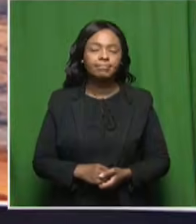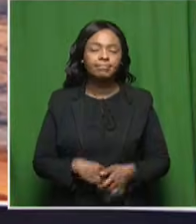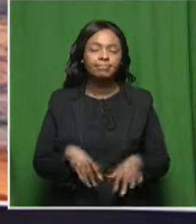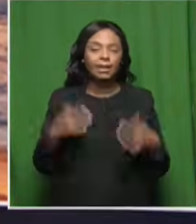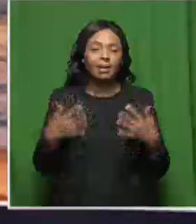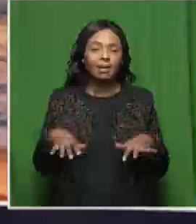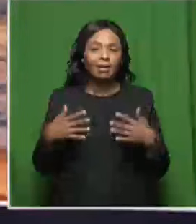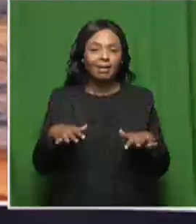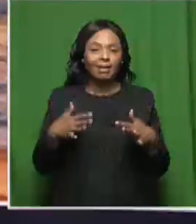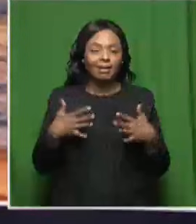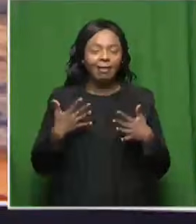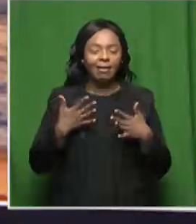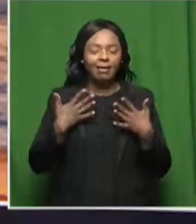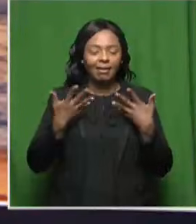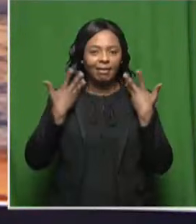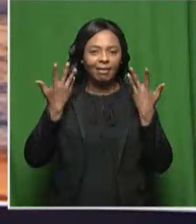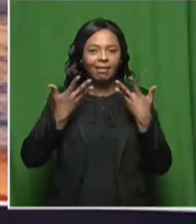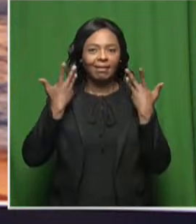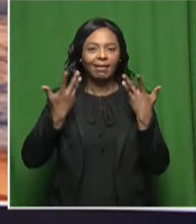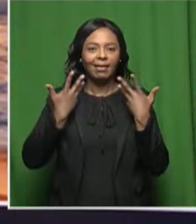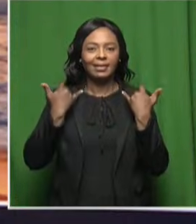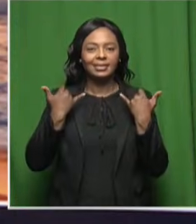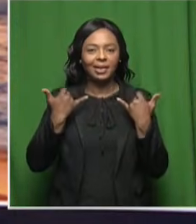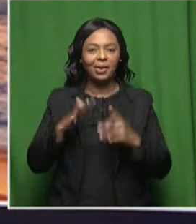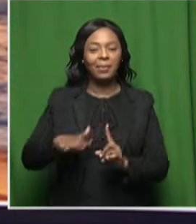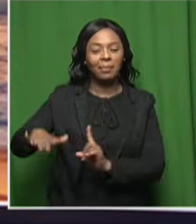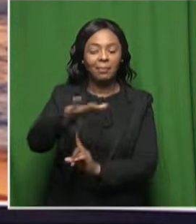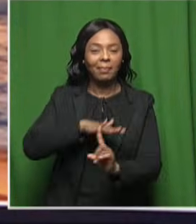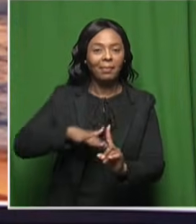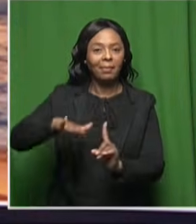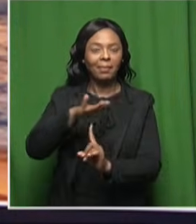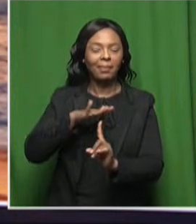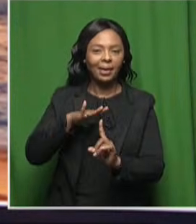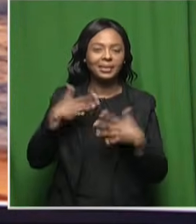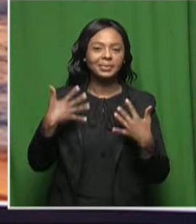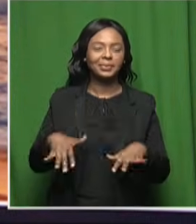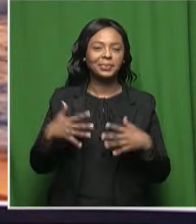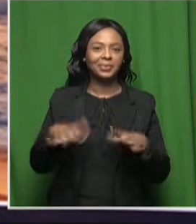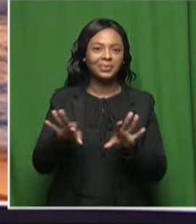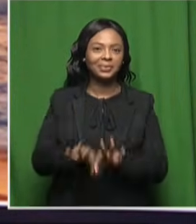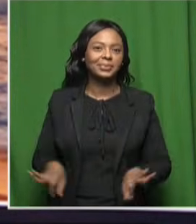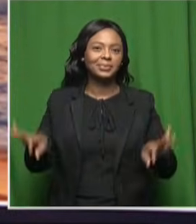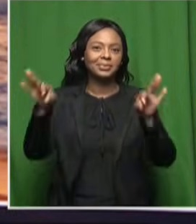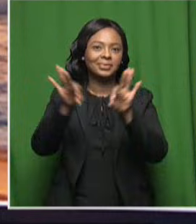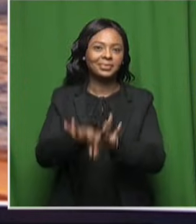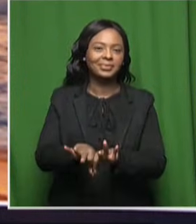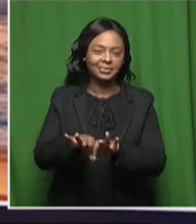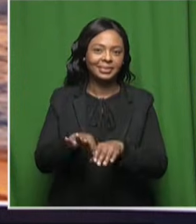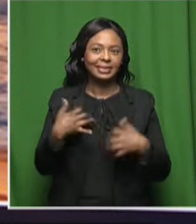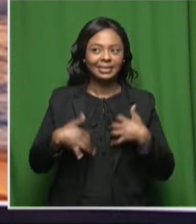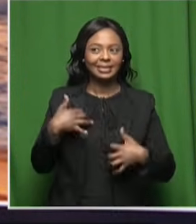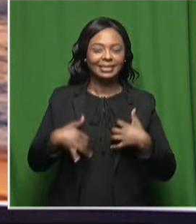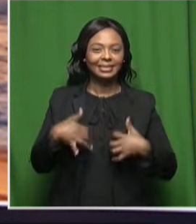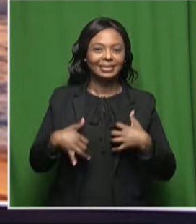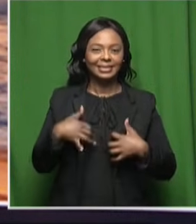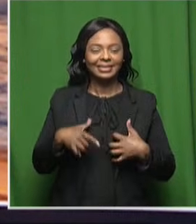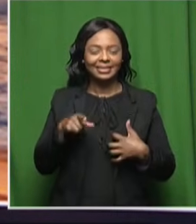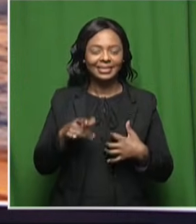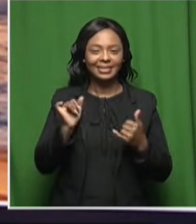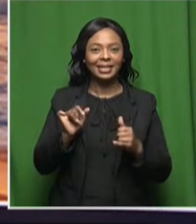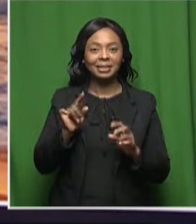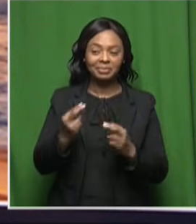Well, breathtaking scenery, rich heritage, and a tranquility that's hard to imagine. This is what awaits visitors to the West Coast dorpie